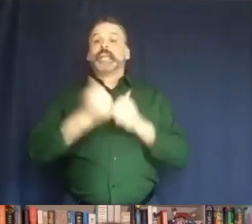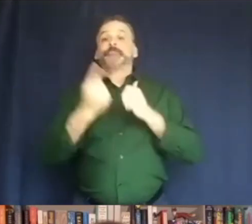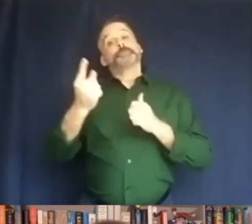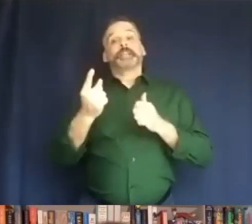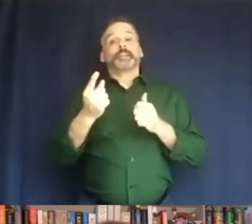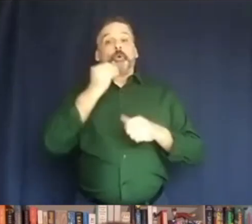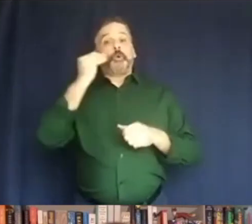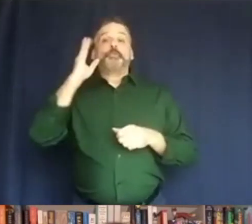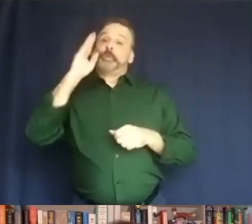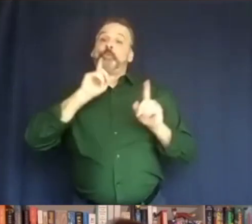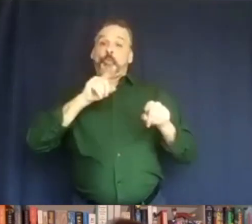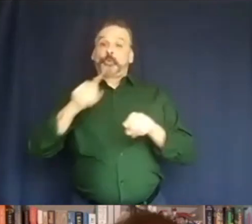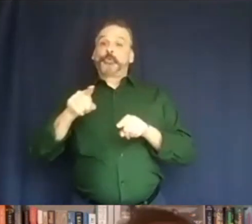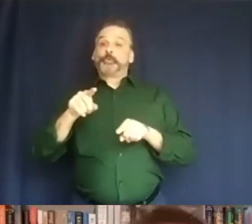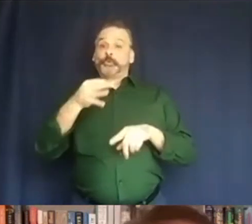them. I know.